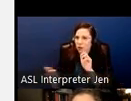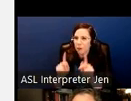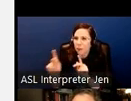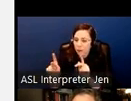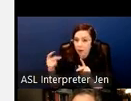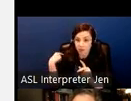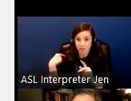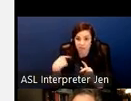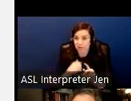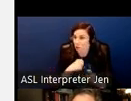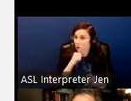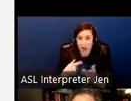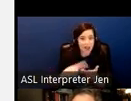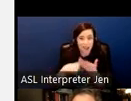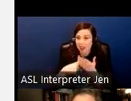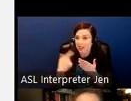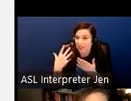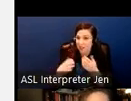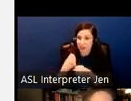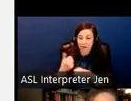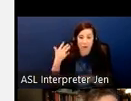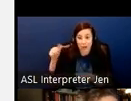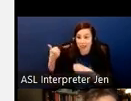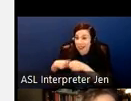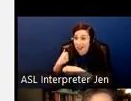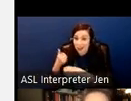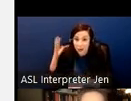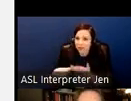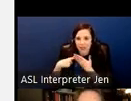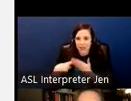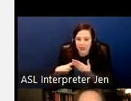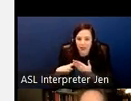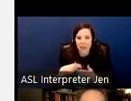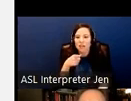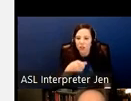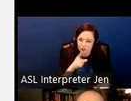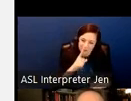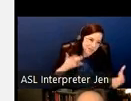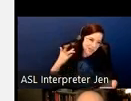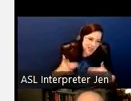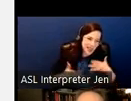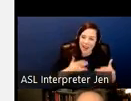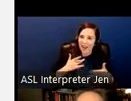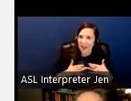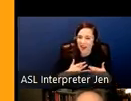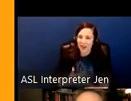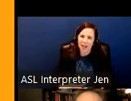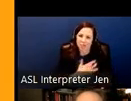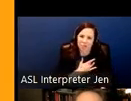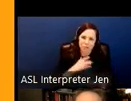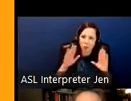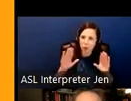have been talking about 5 years ago, certainly not 10 years ago. So it's a very exciting and compelling